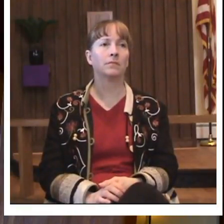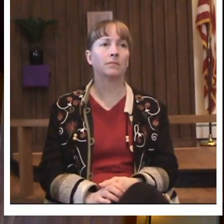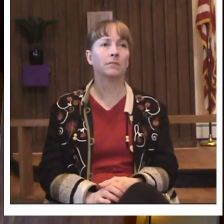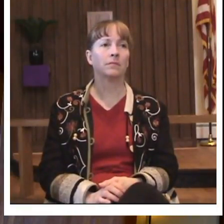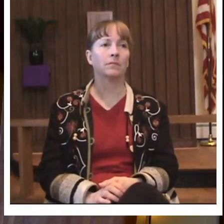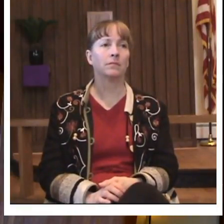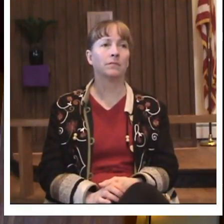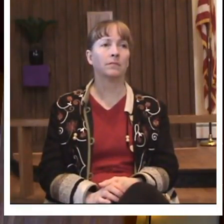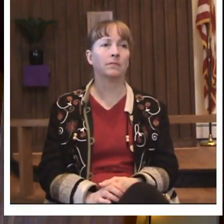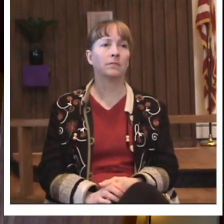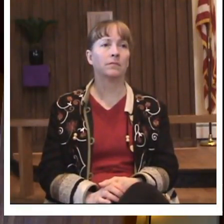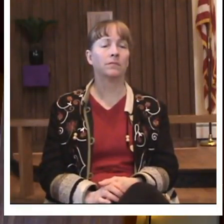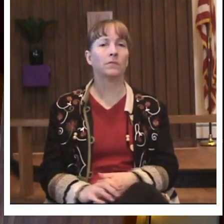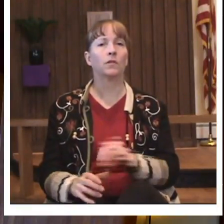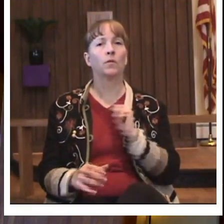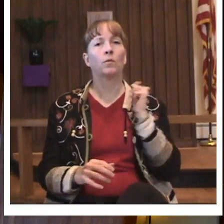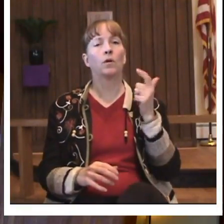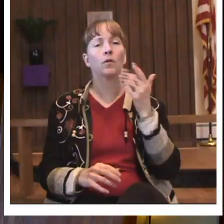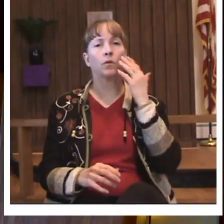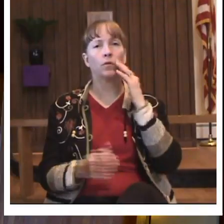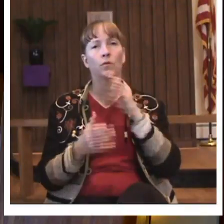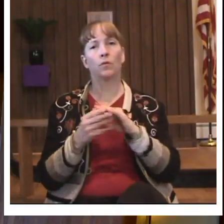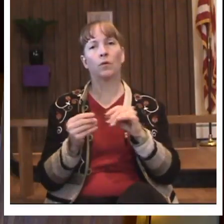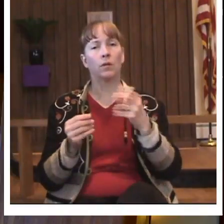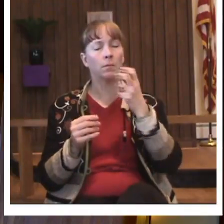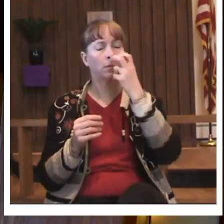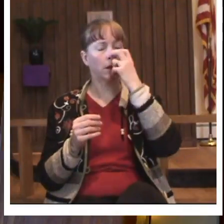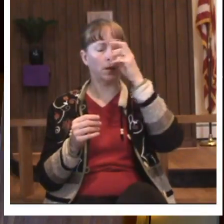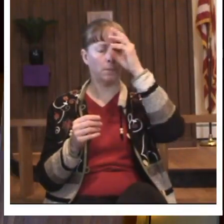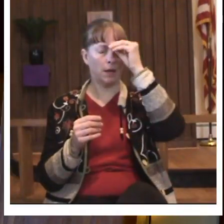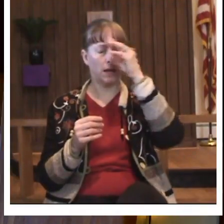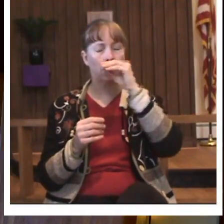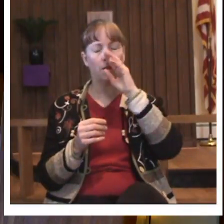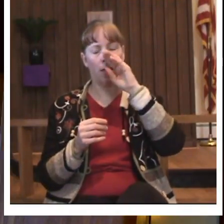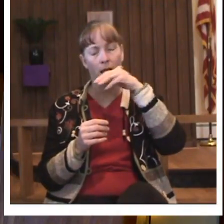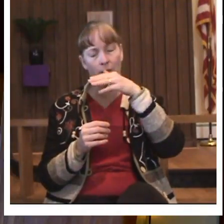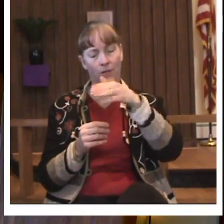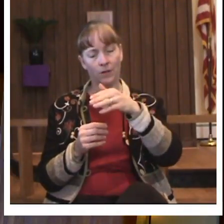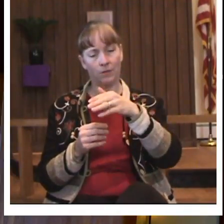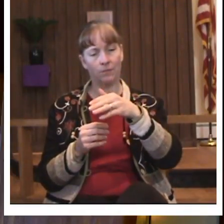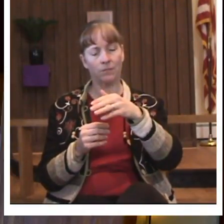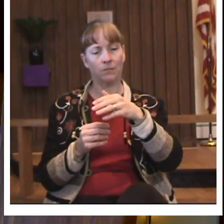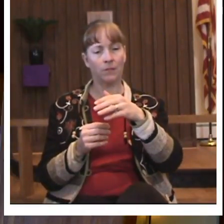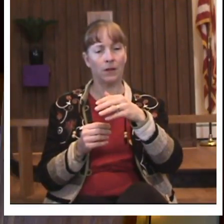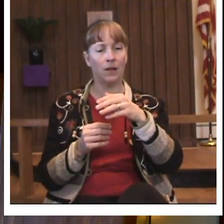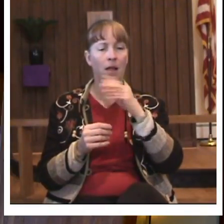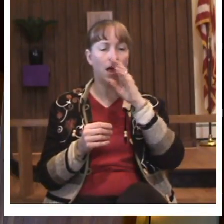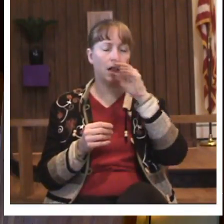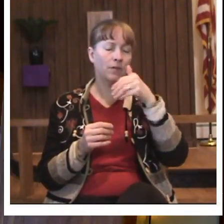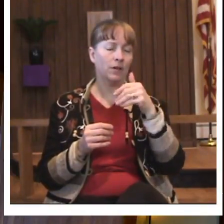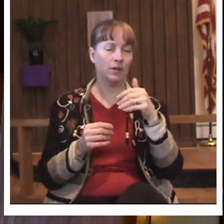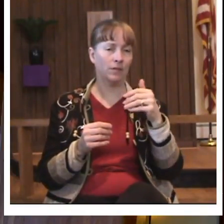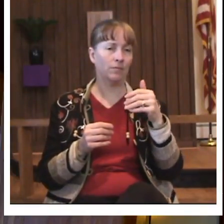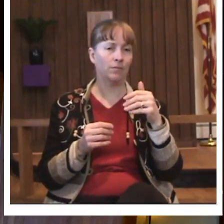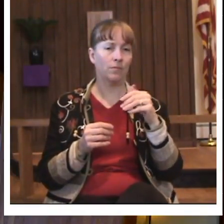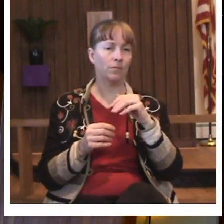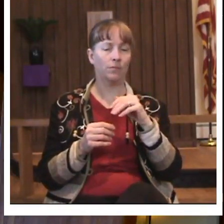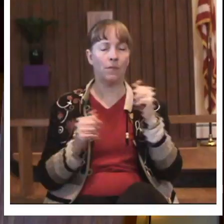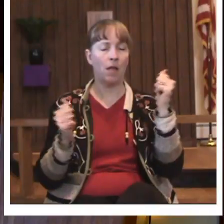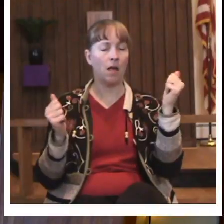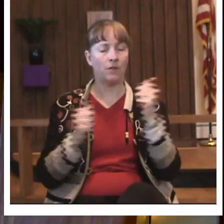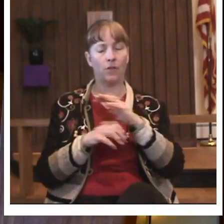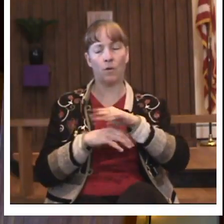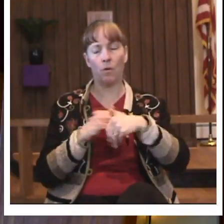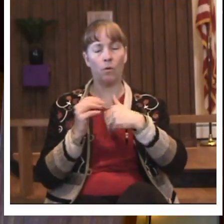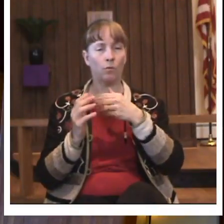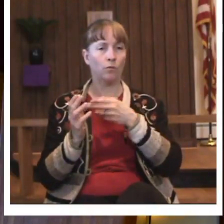We all know the story of the blind man and the elephant. The elephant is truth, or the whole picture, or